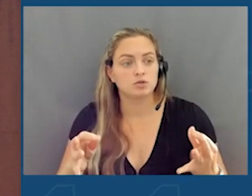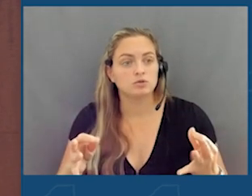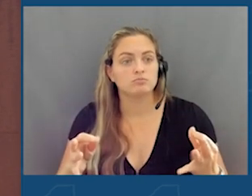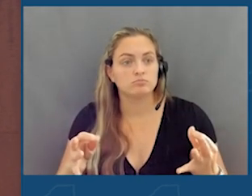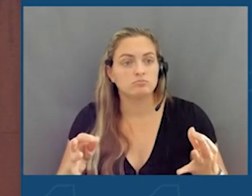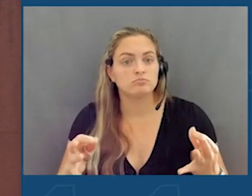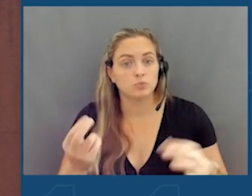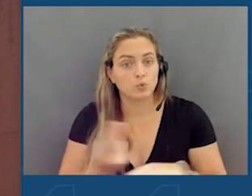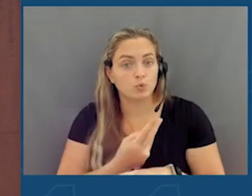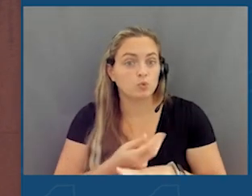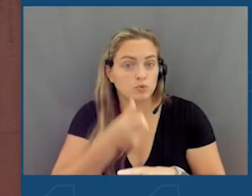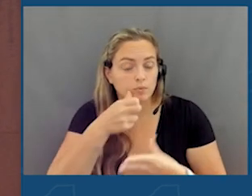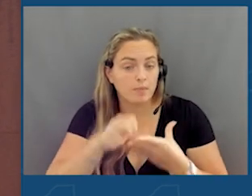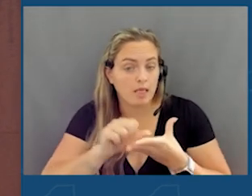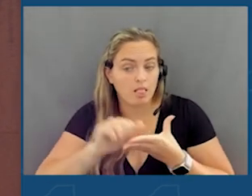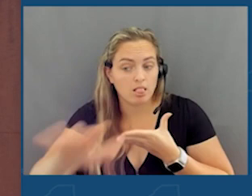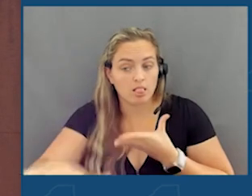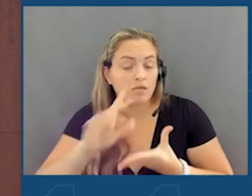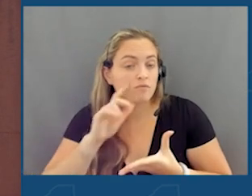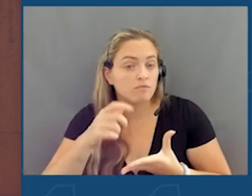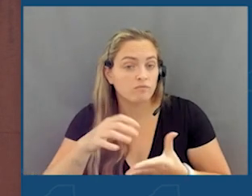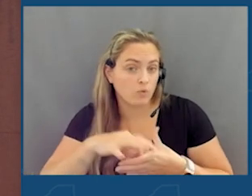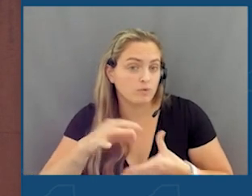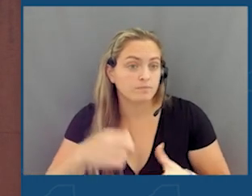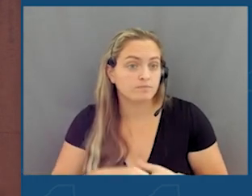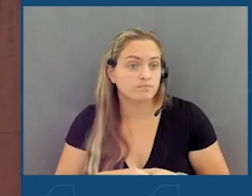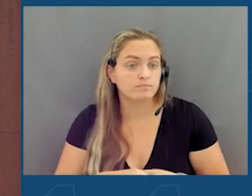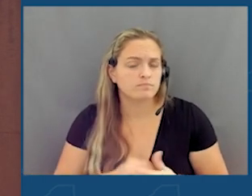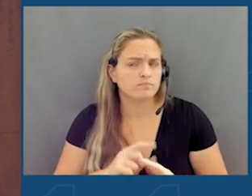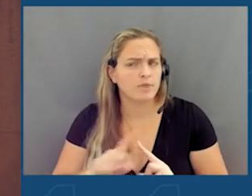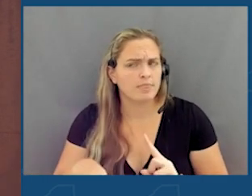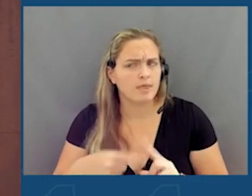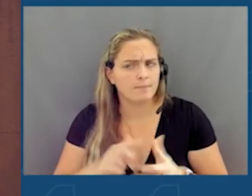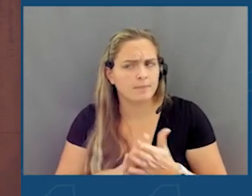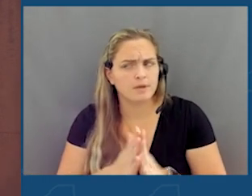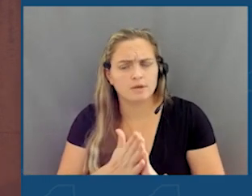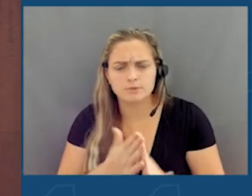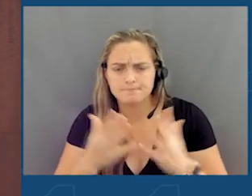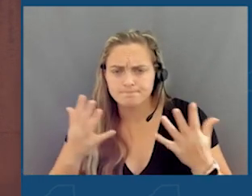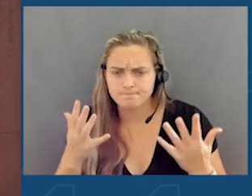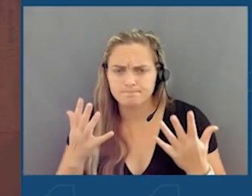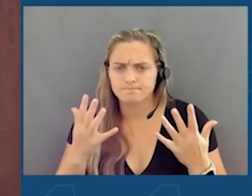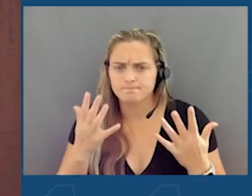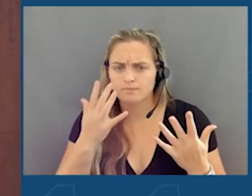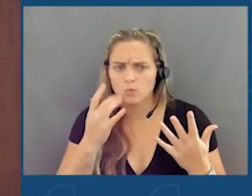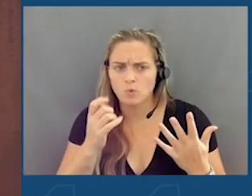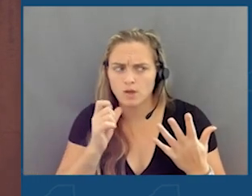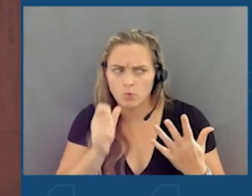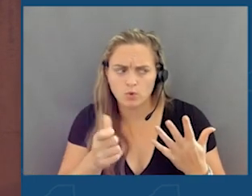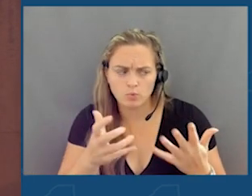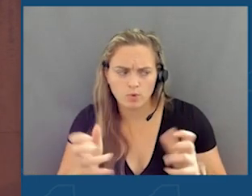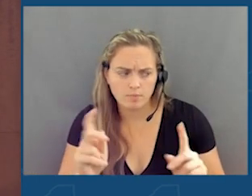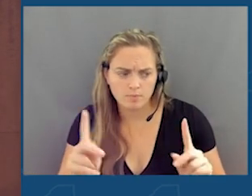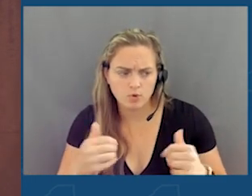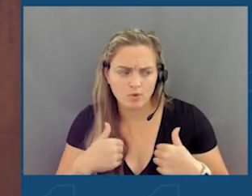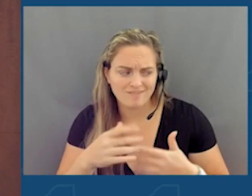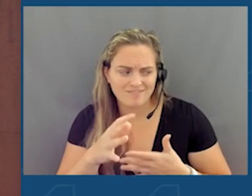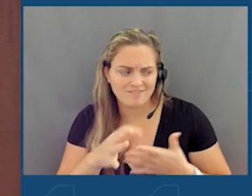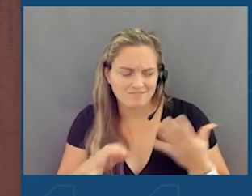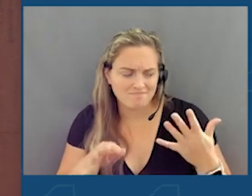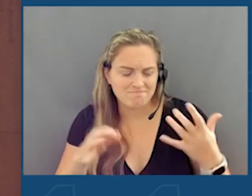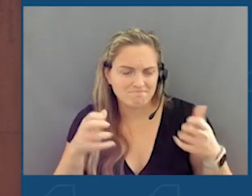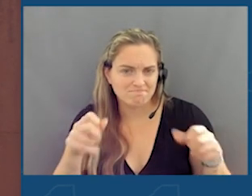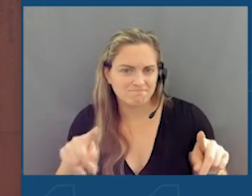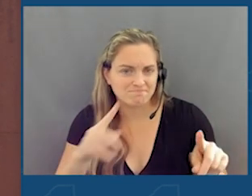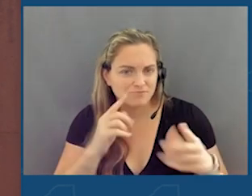mail. And the question then becomes, as the governor put it, why would we not want people to have this opportunity to make it